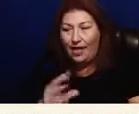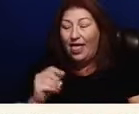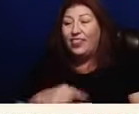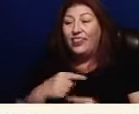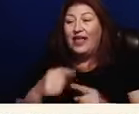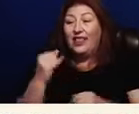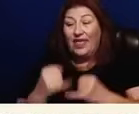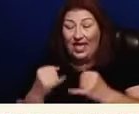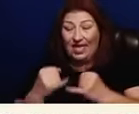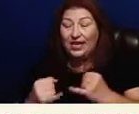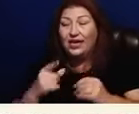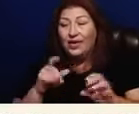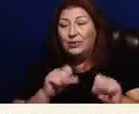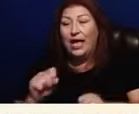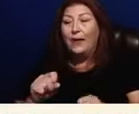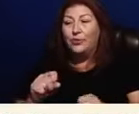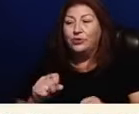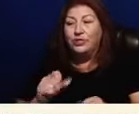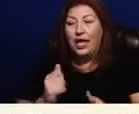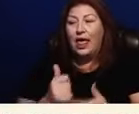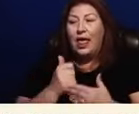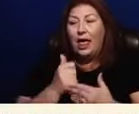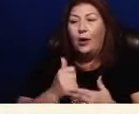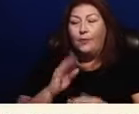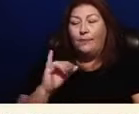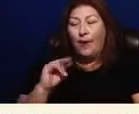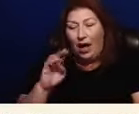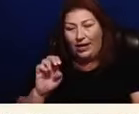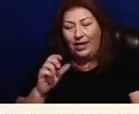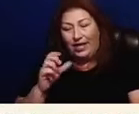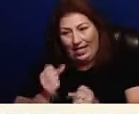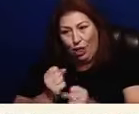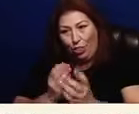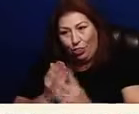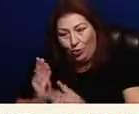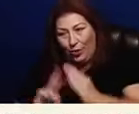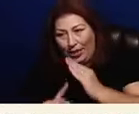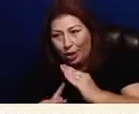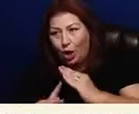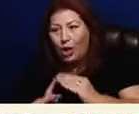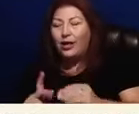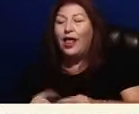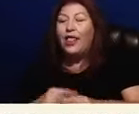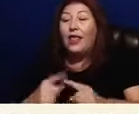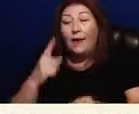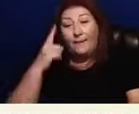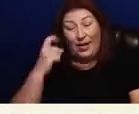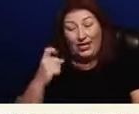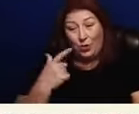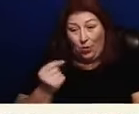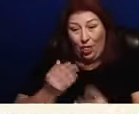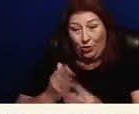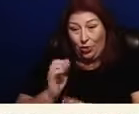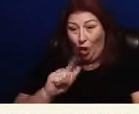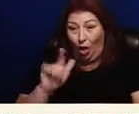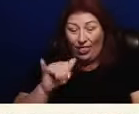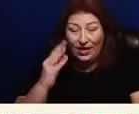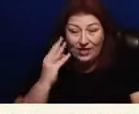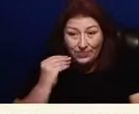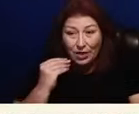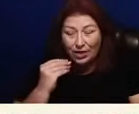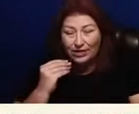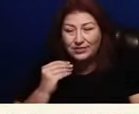able to help, you know, Bonnie get through kindergarten. And then because he went through all of that experience, right? Just